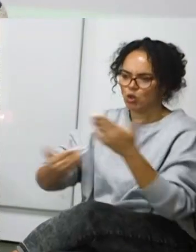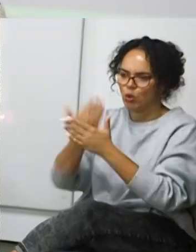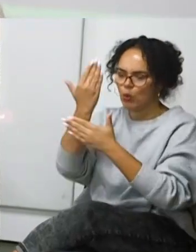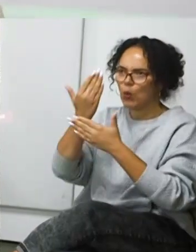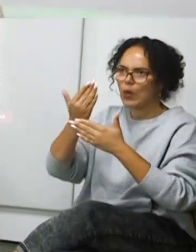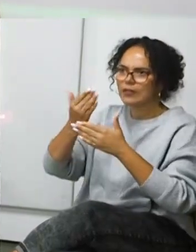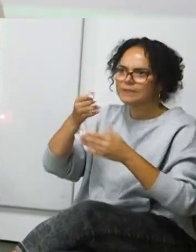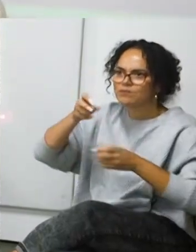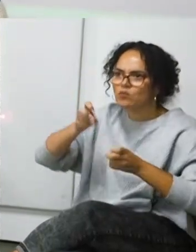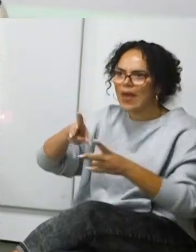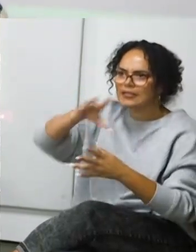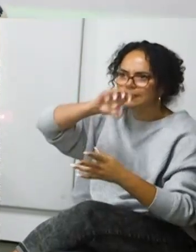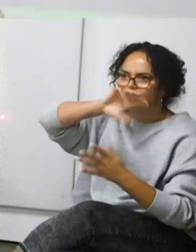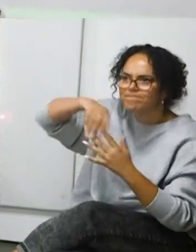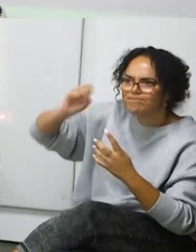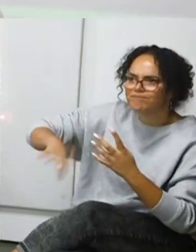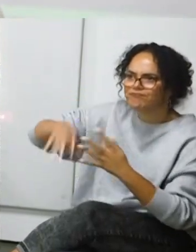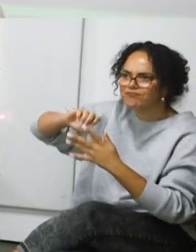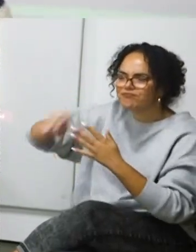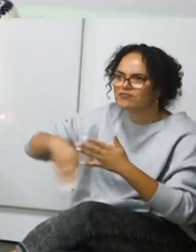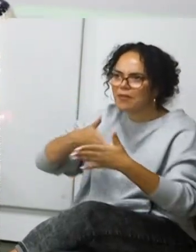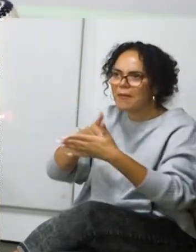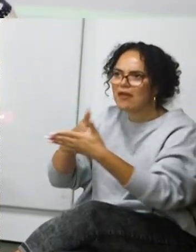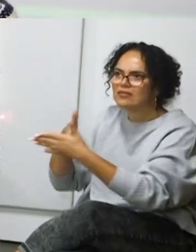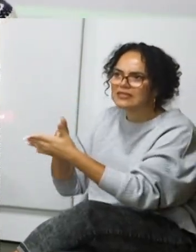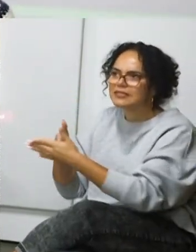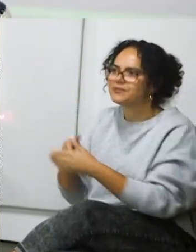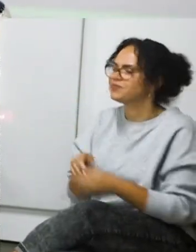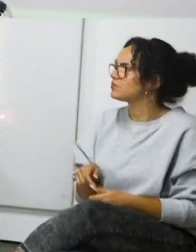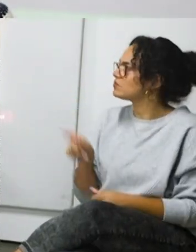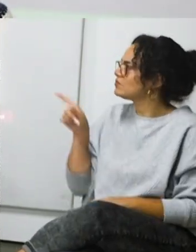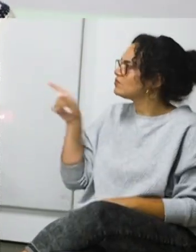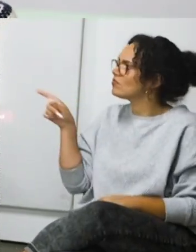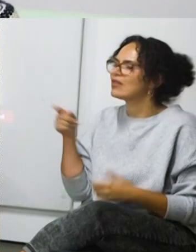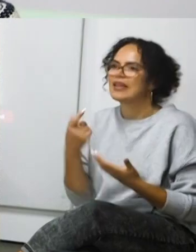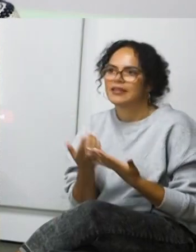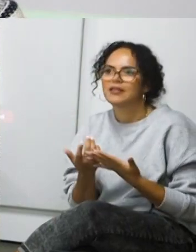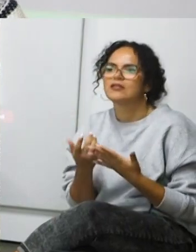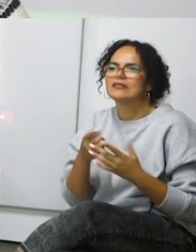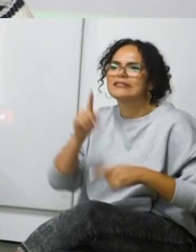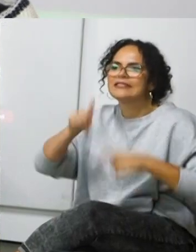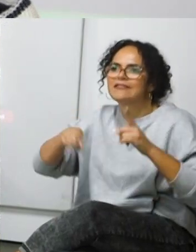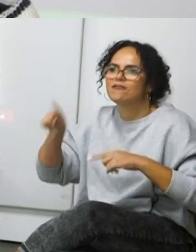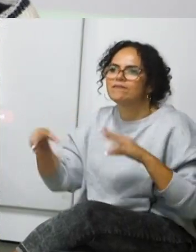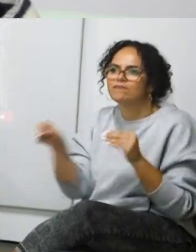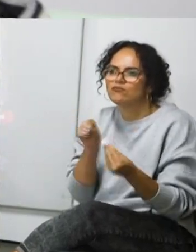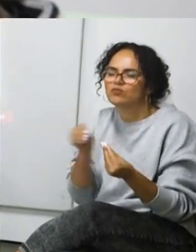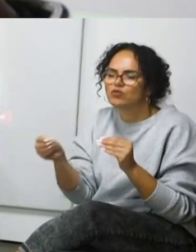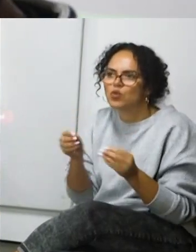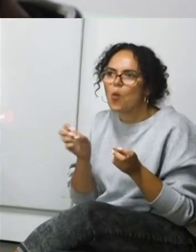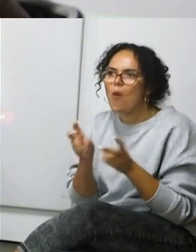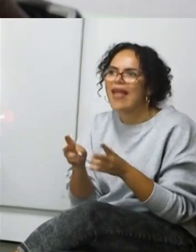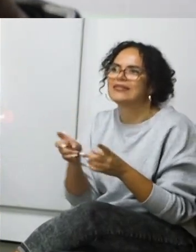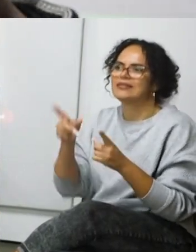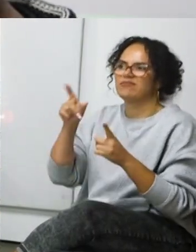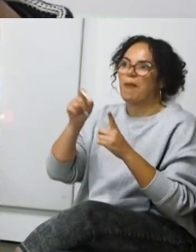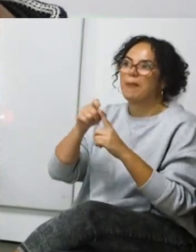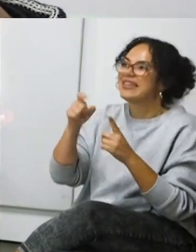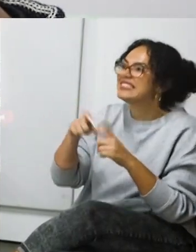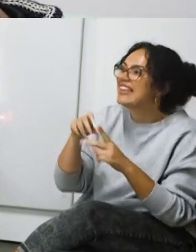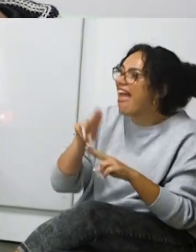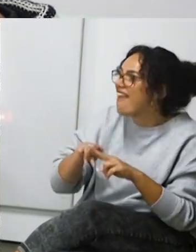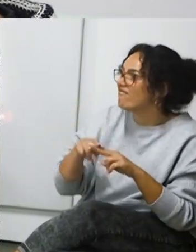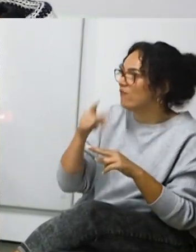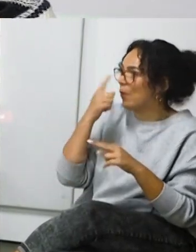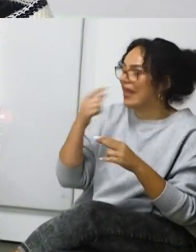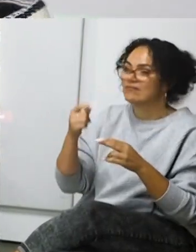and revealing these different types of futures that we're trying to aim for, whether that's thinking about how we think about accessibility as a craft,